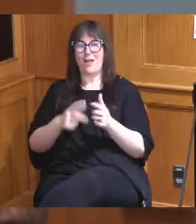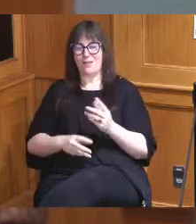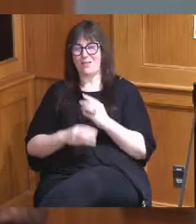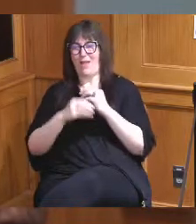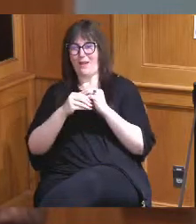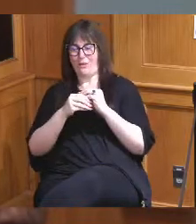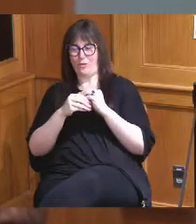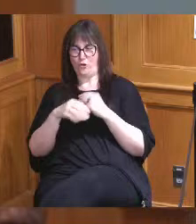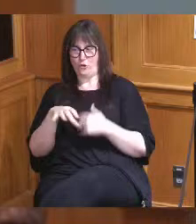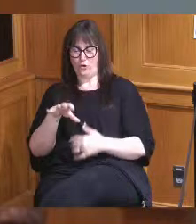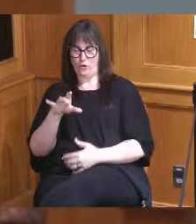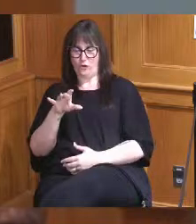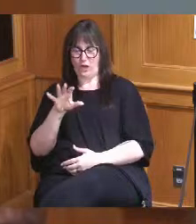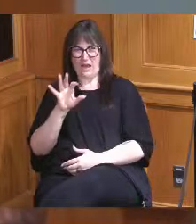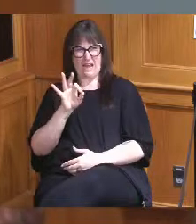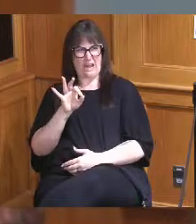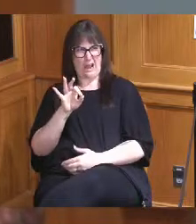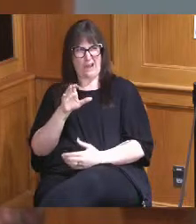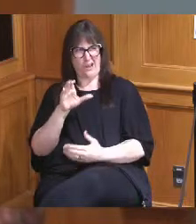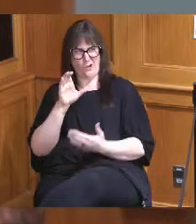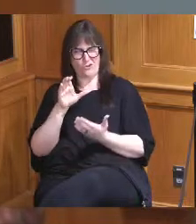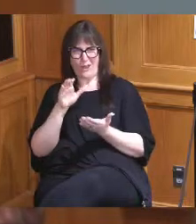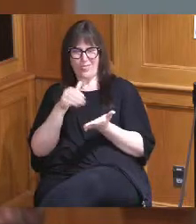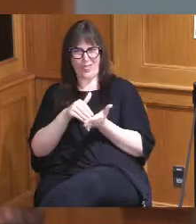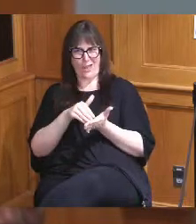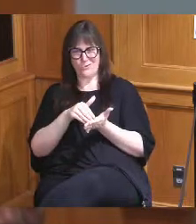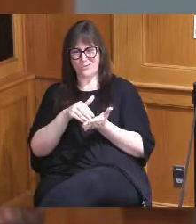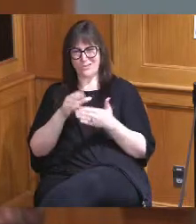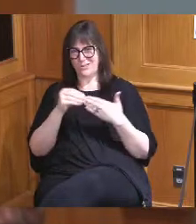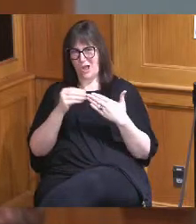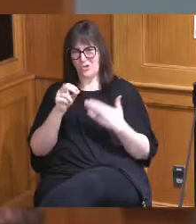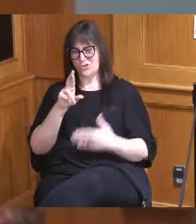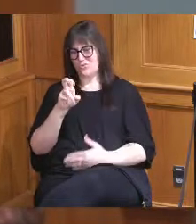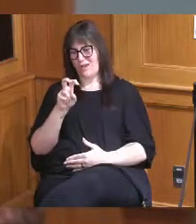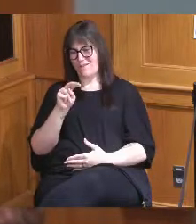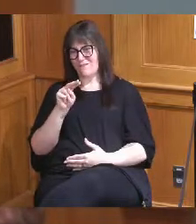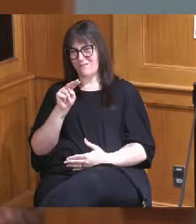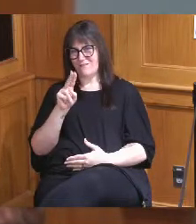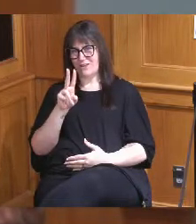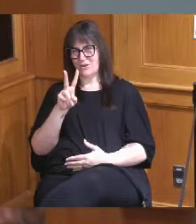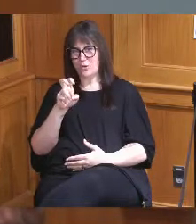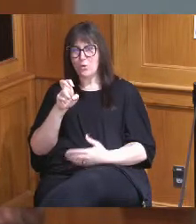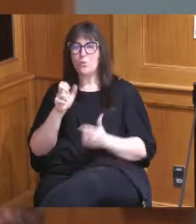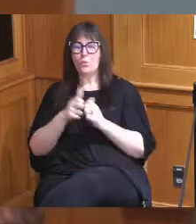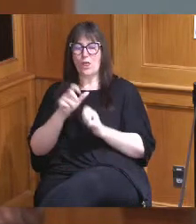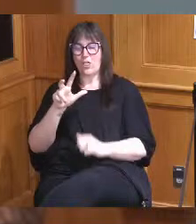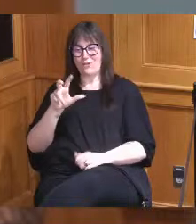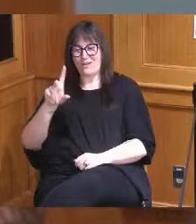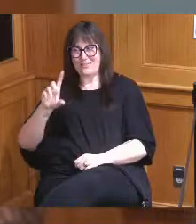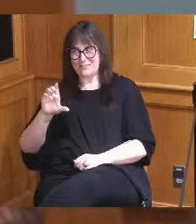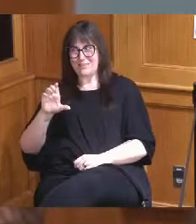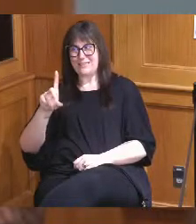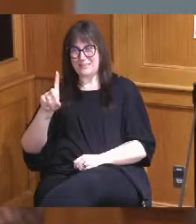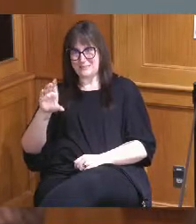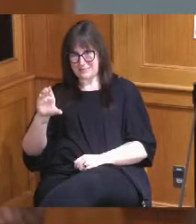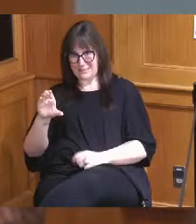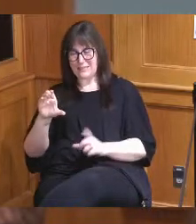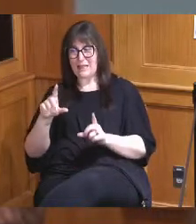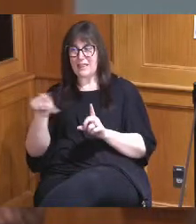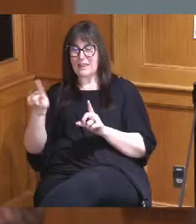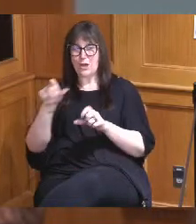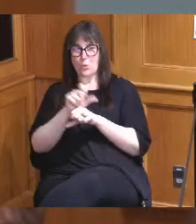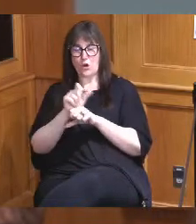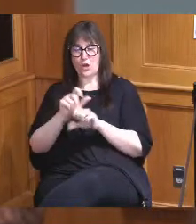$900,000 in revenue sources that 3CDC is working with different agencies and partners